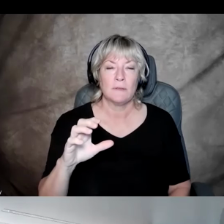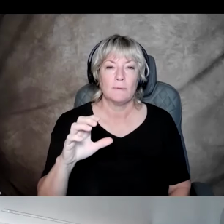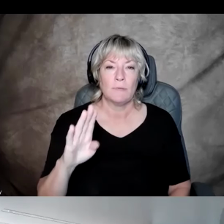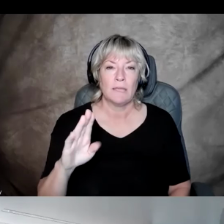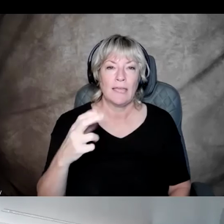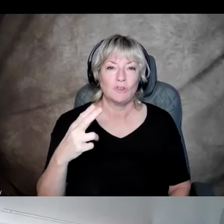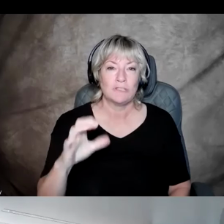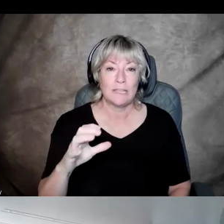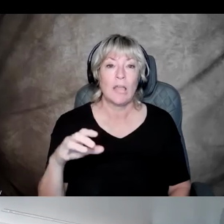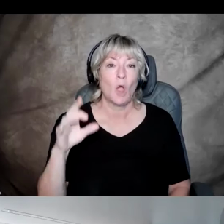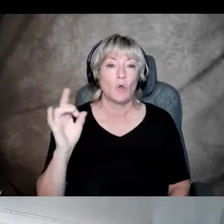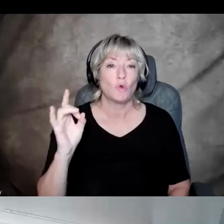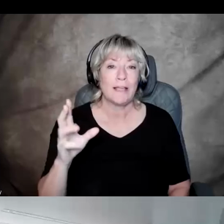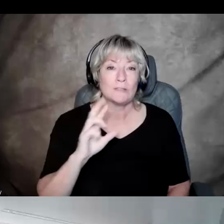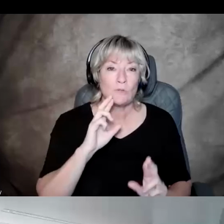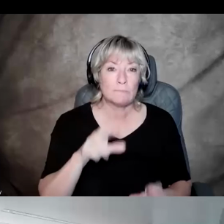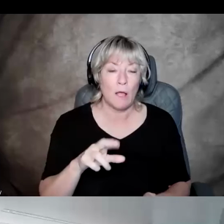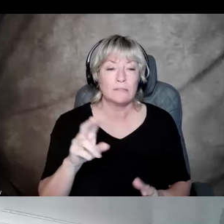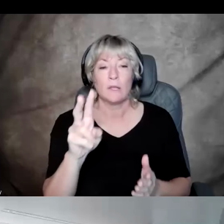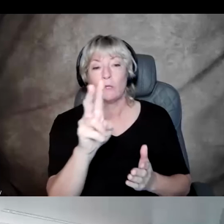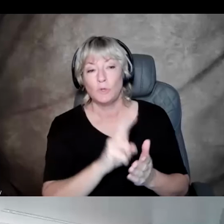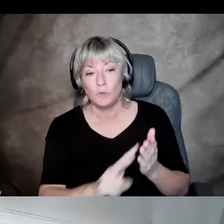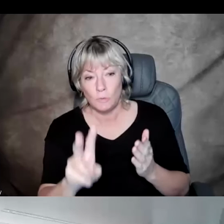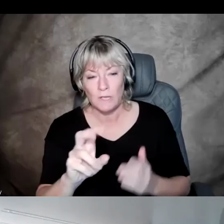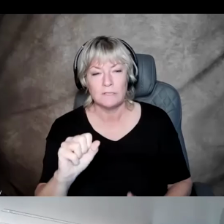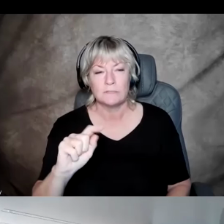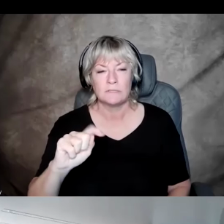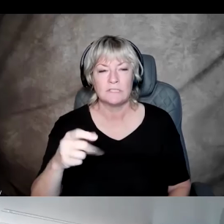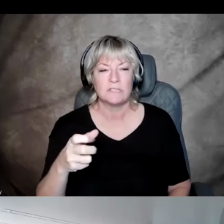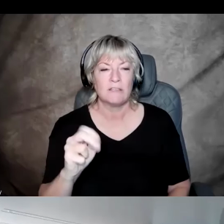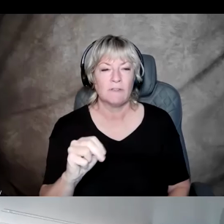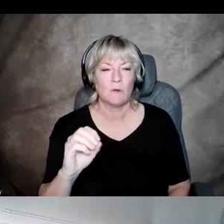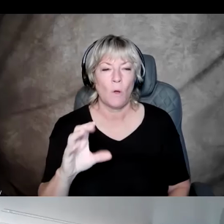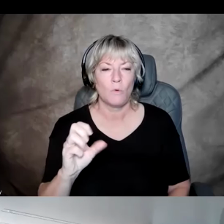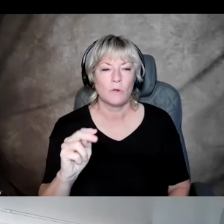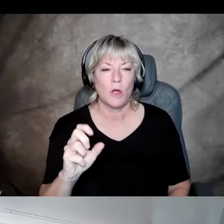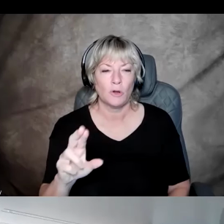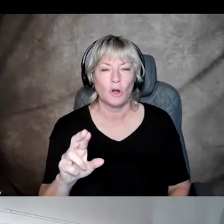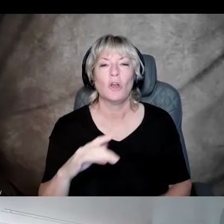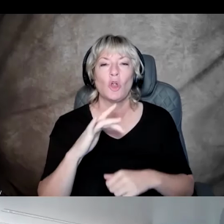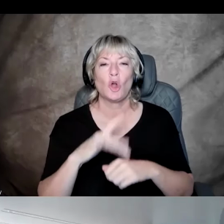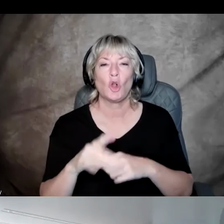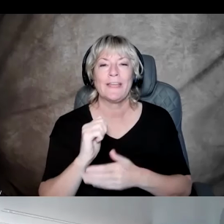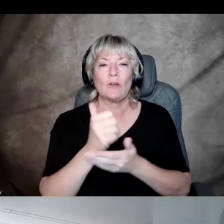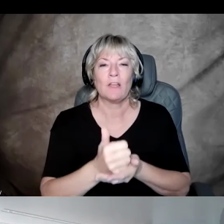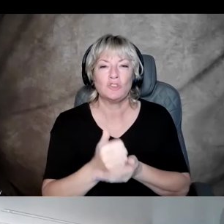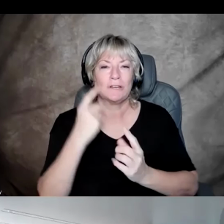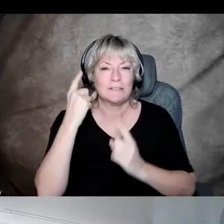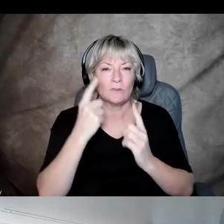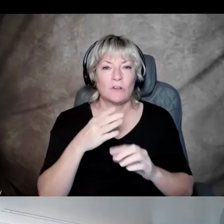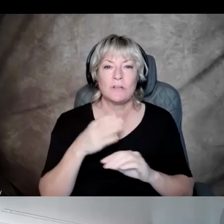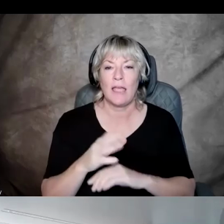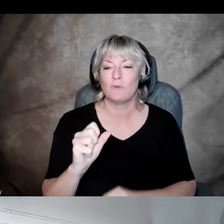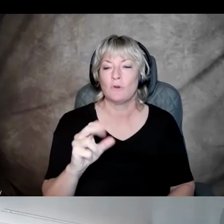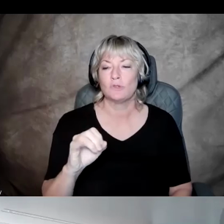the week after, we'll be featuring Stephen O'Connor, who's sharing with us early intervention considerations after a suicide